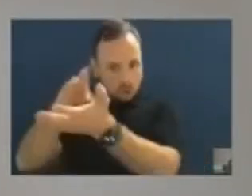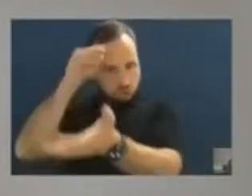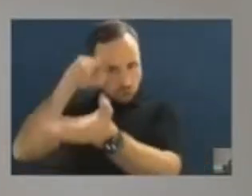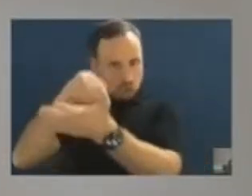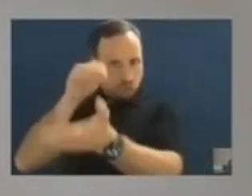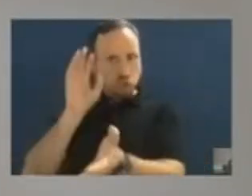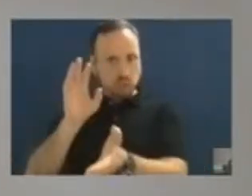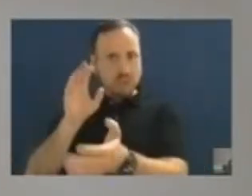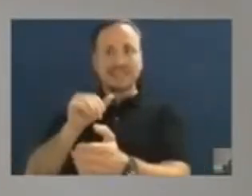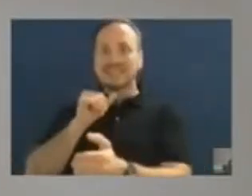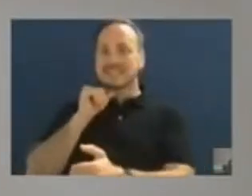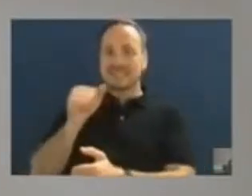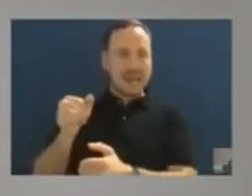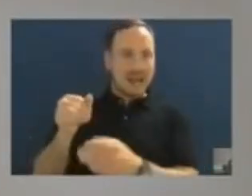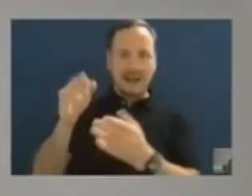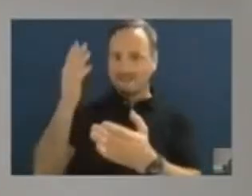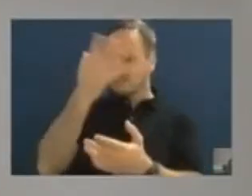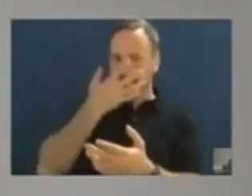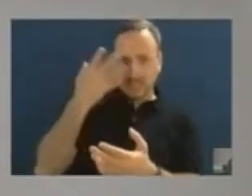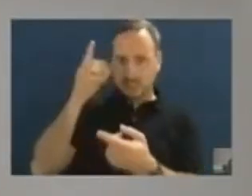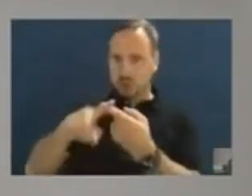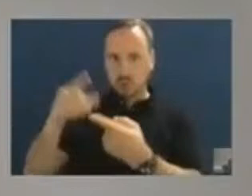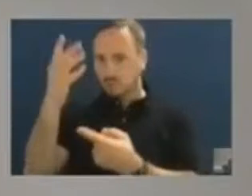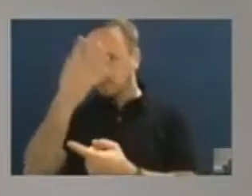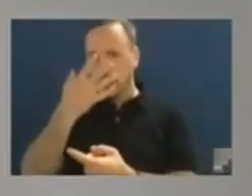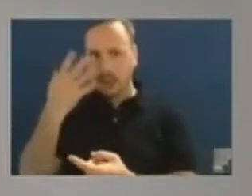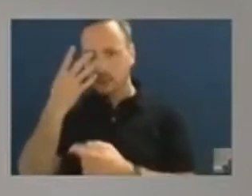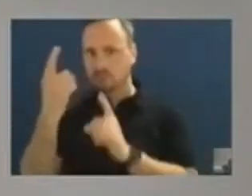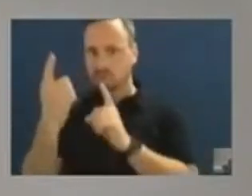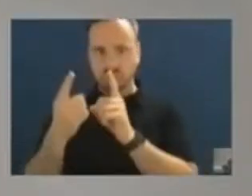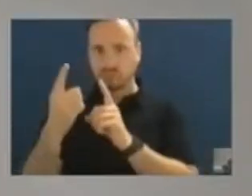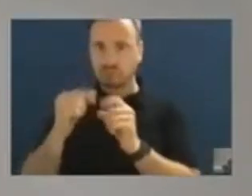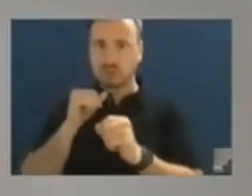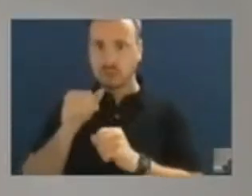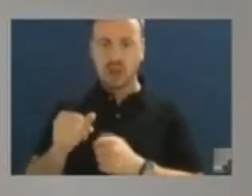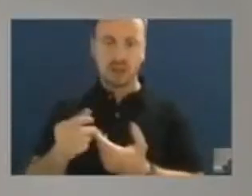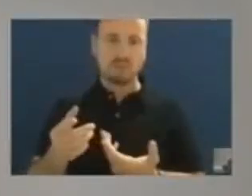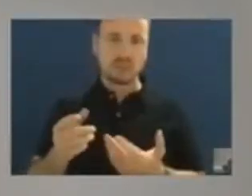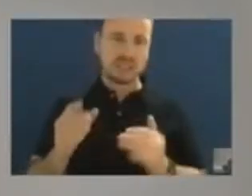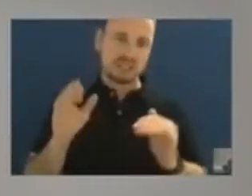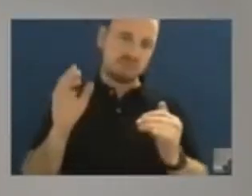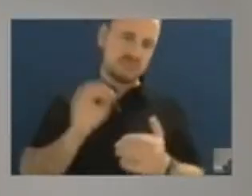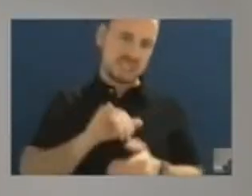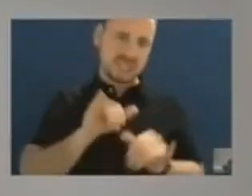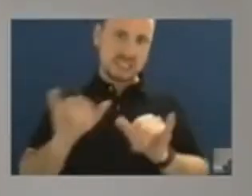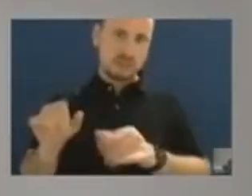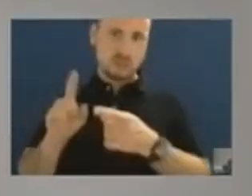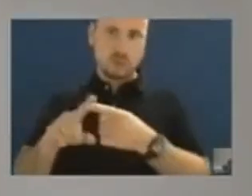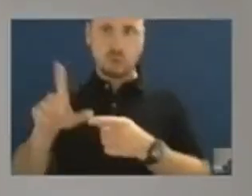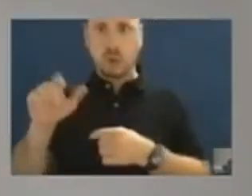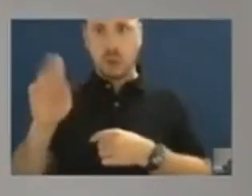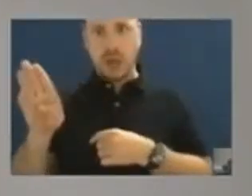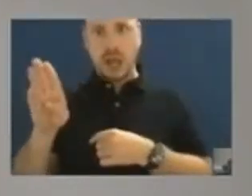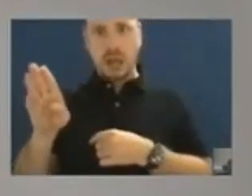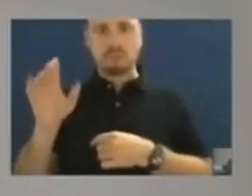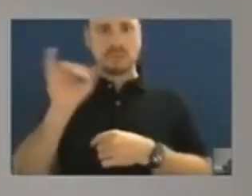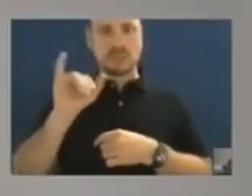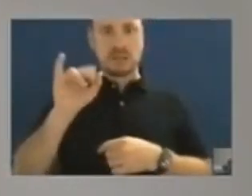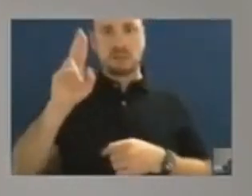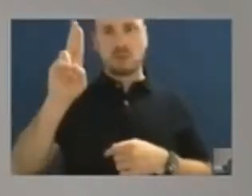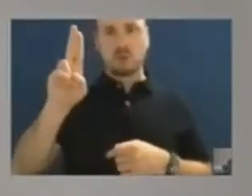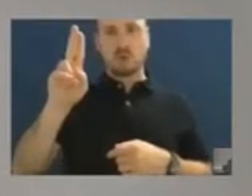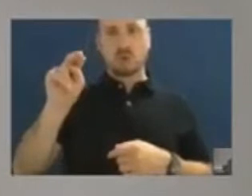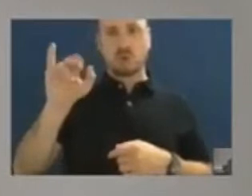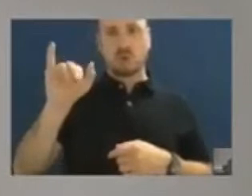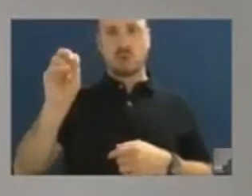regular teachers. Rather, it is truly like a lab. I believe even Union County, who is doing something similar, is calling it a lab for students to be able to